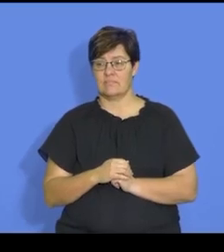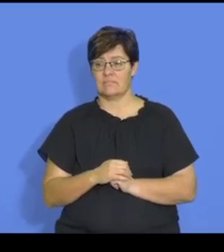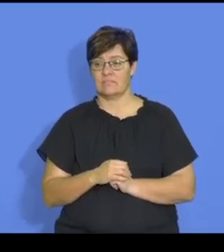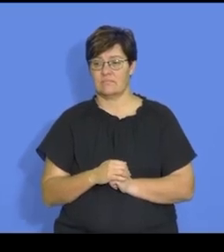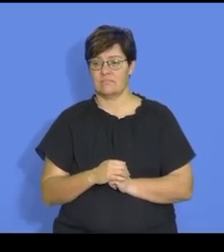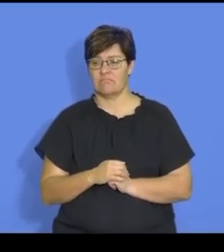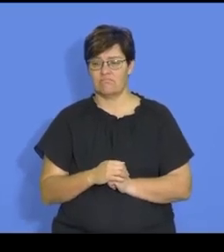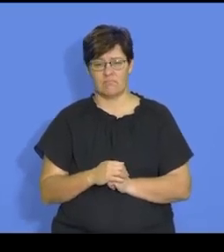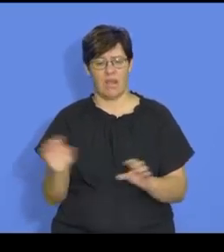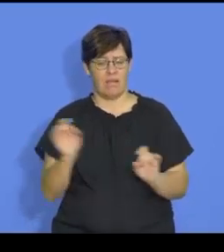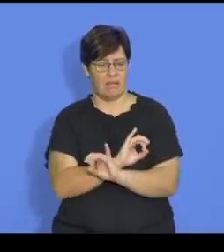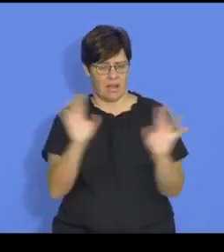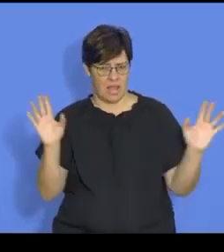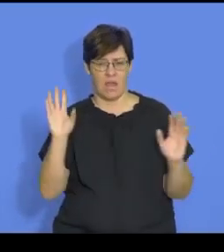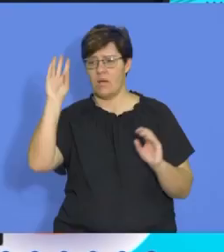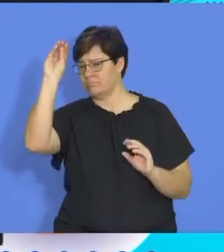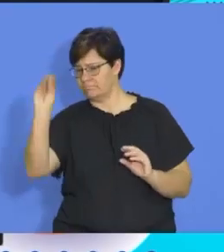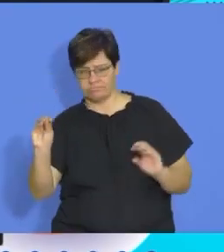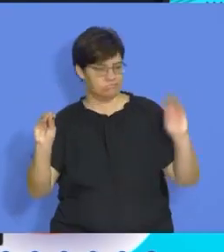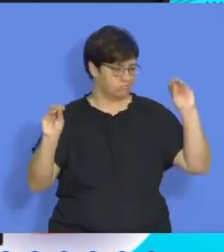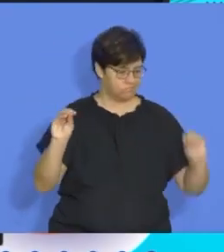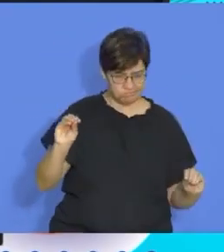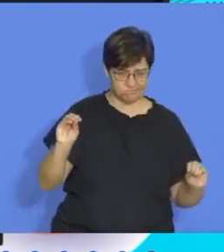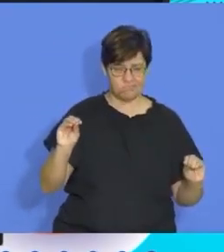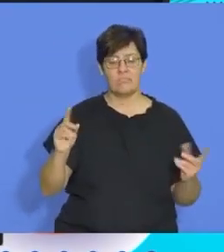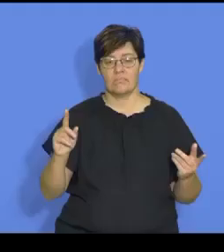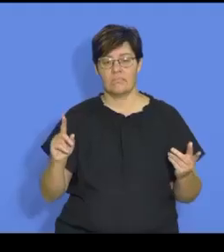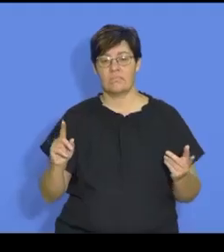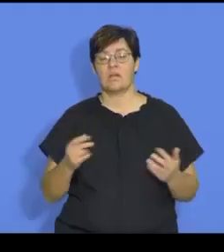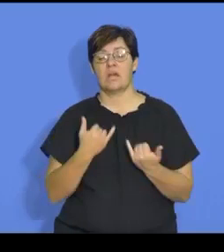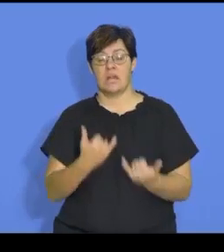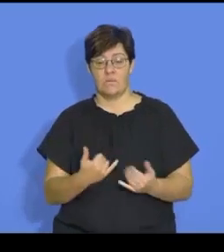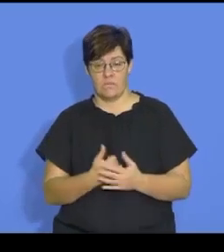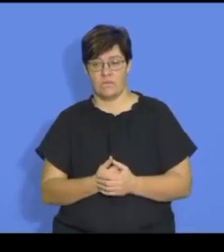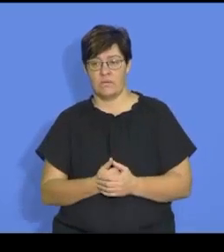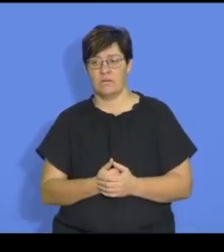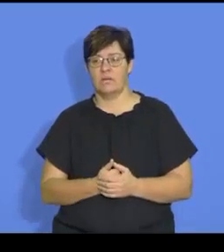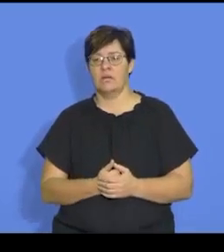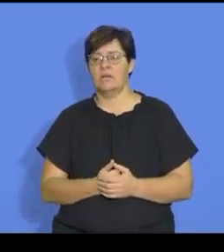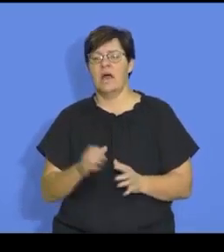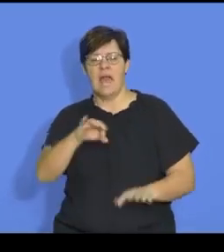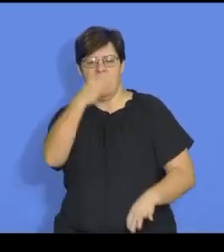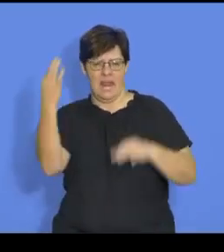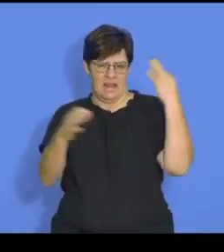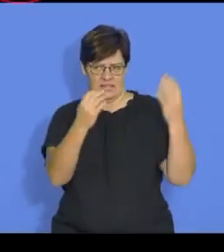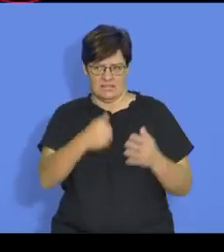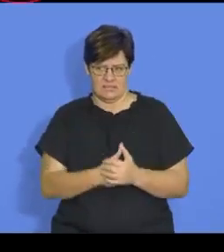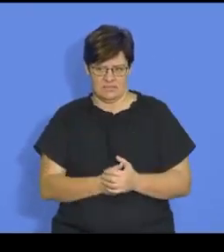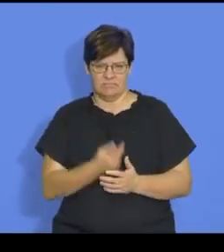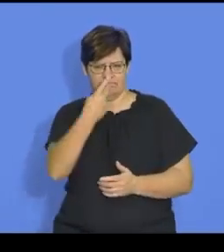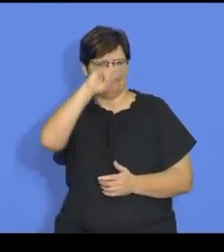that was pretty much straightforward, recording the additional transactions, but let's move on now to some analysis